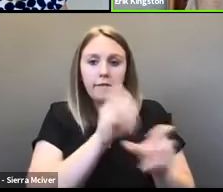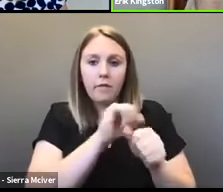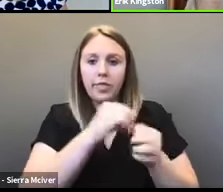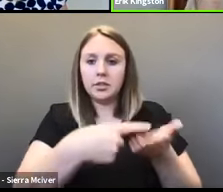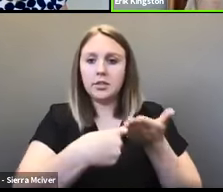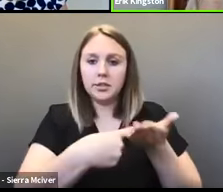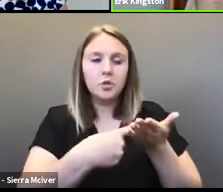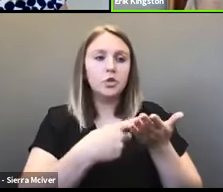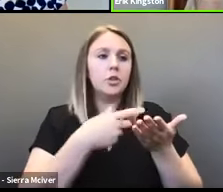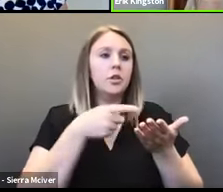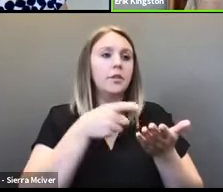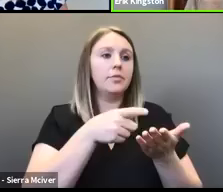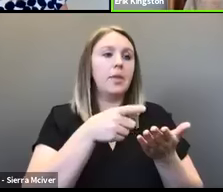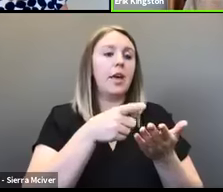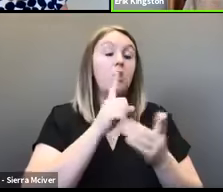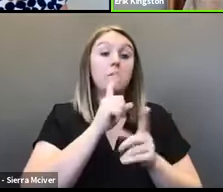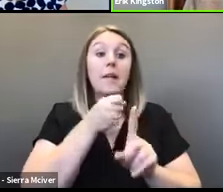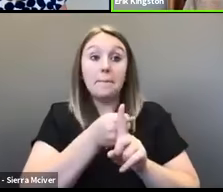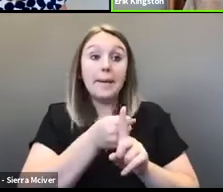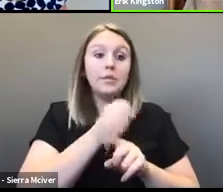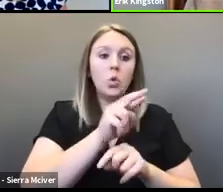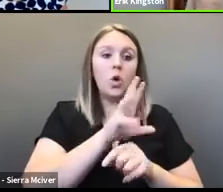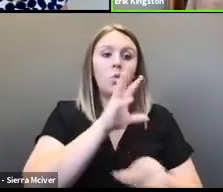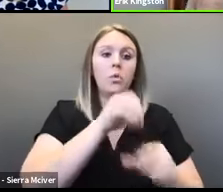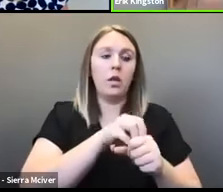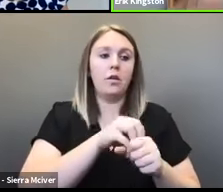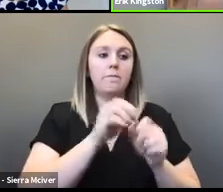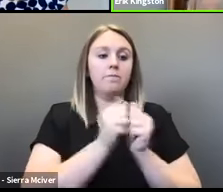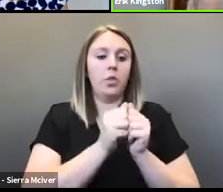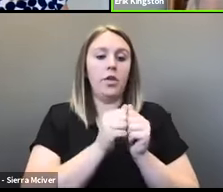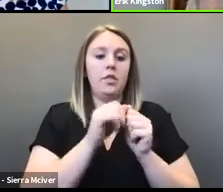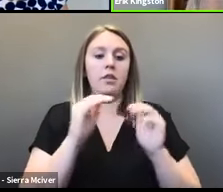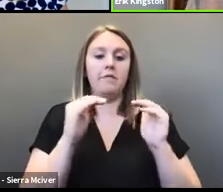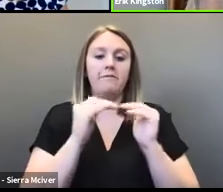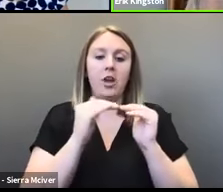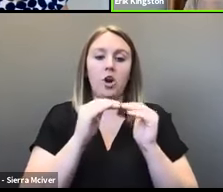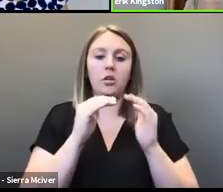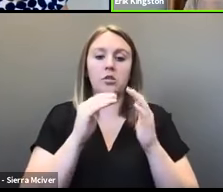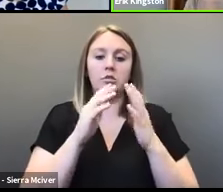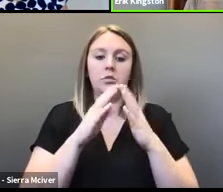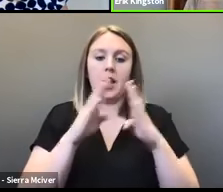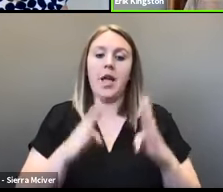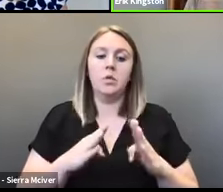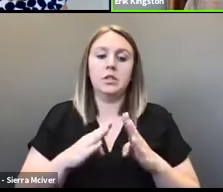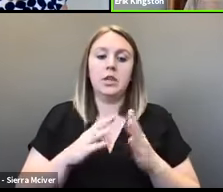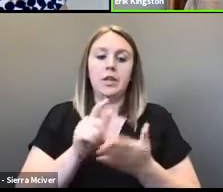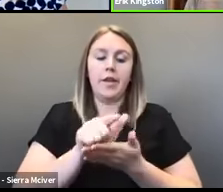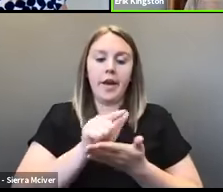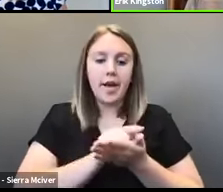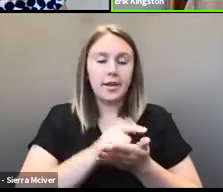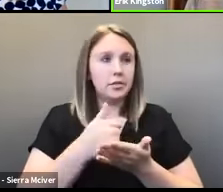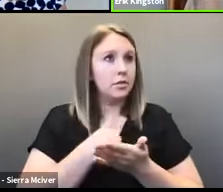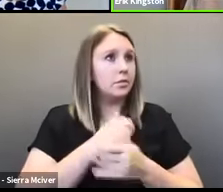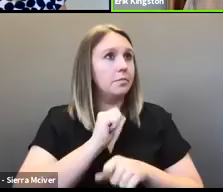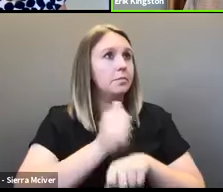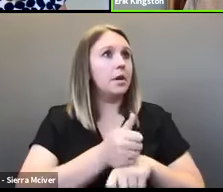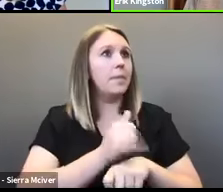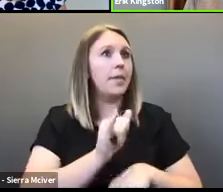uh, work within the fair housing act. And so I managed content for that. We created that back in 2007, I think.